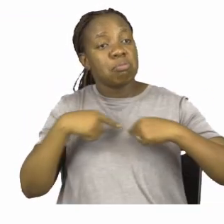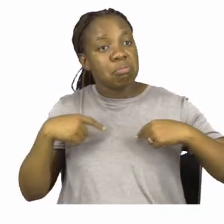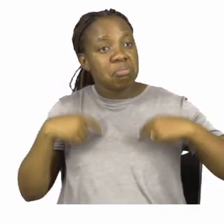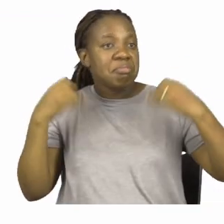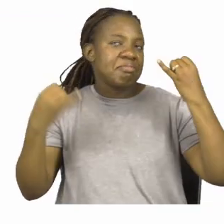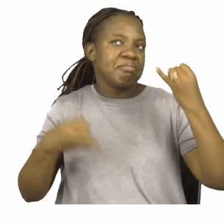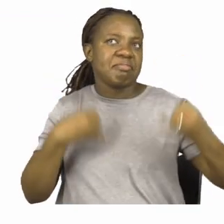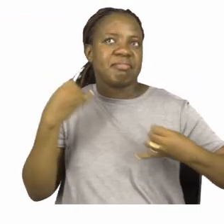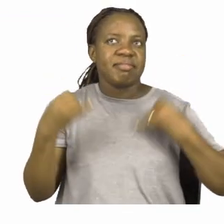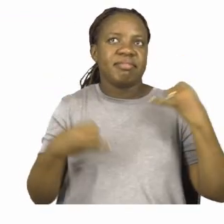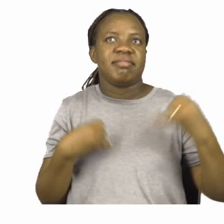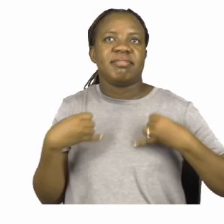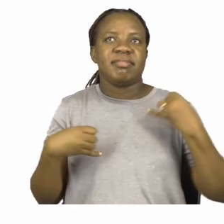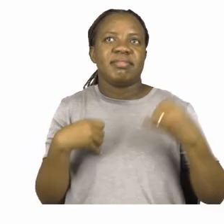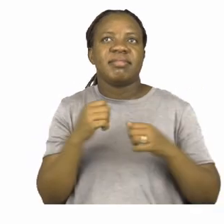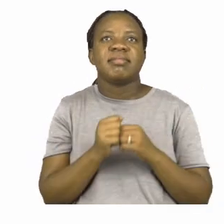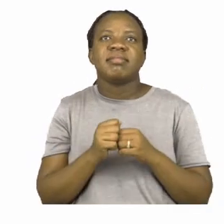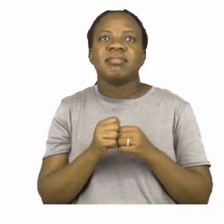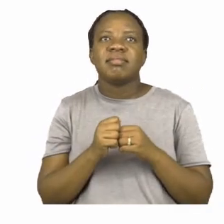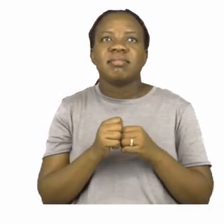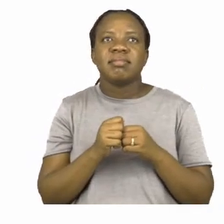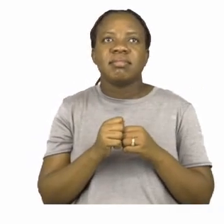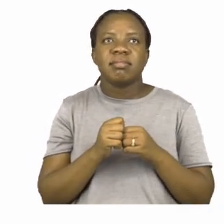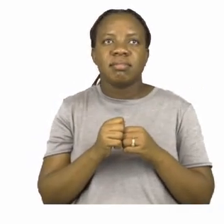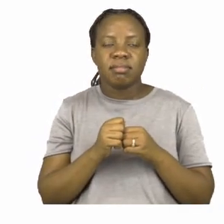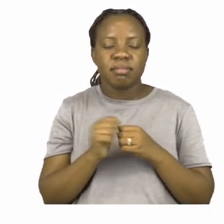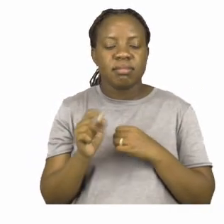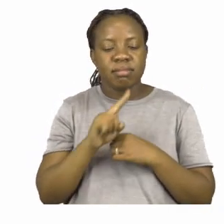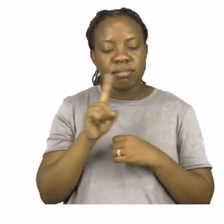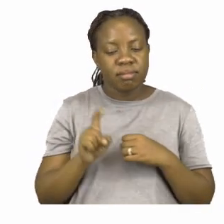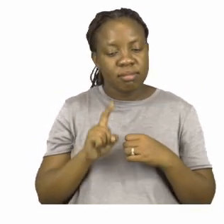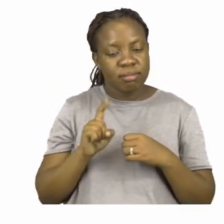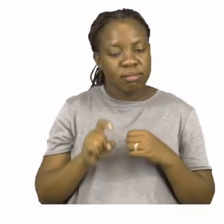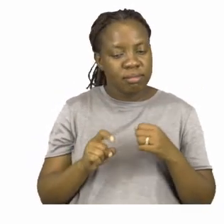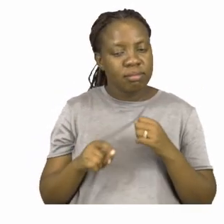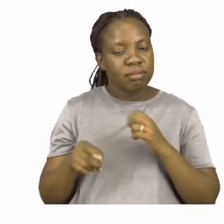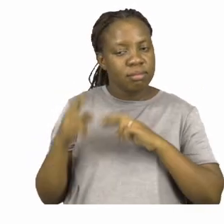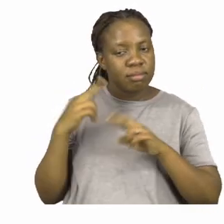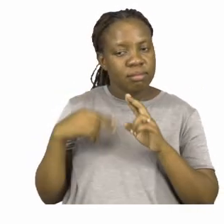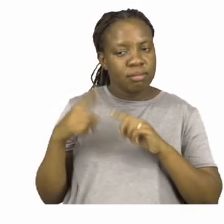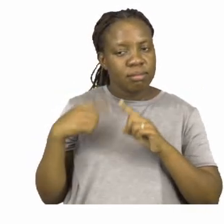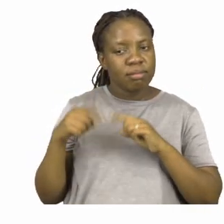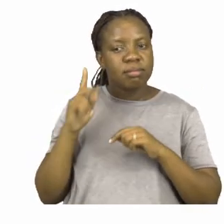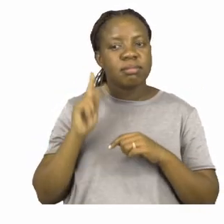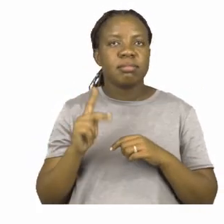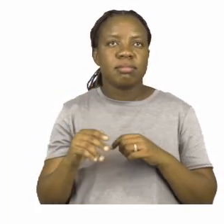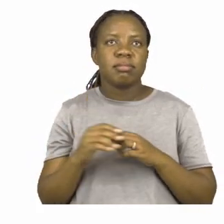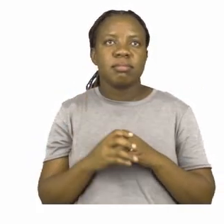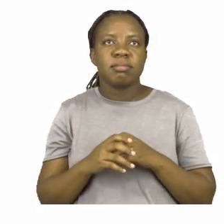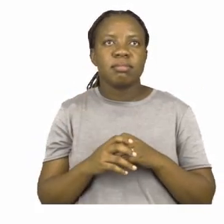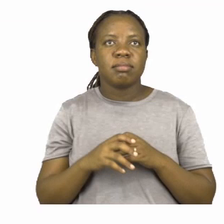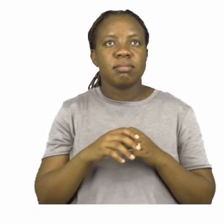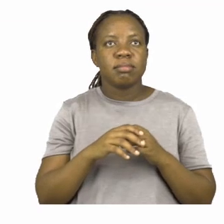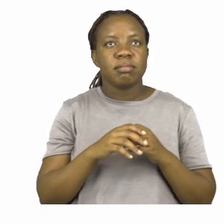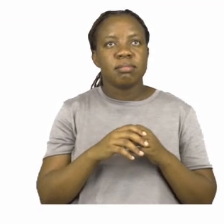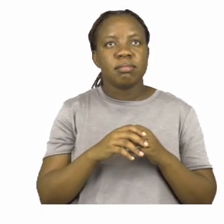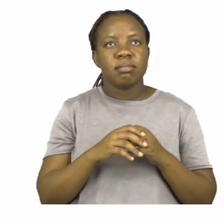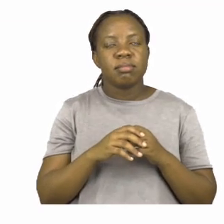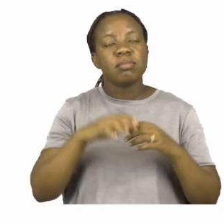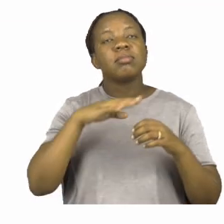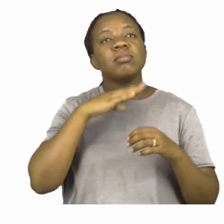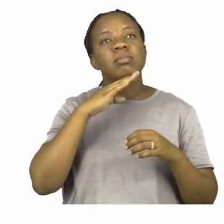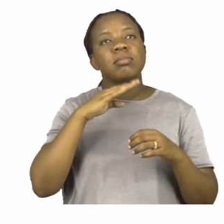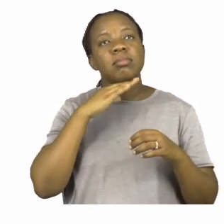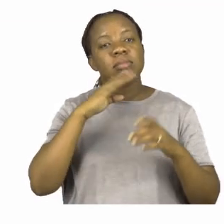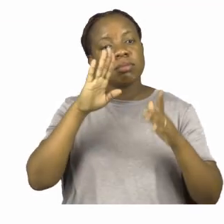fun. Now let's quickly read the questions one last time. 1. What is